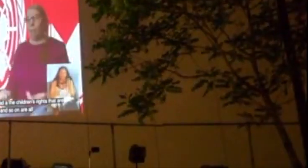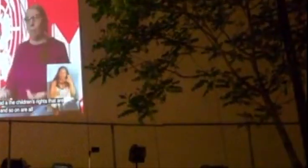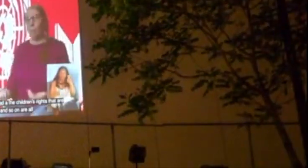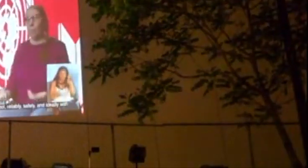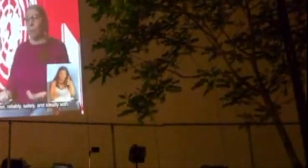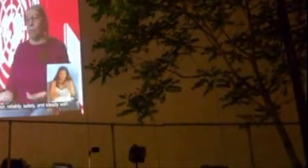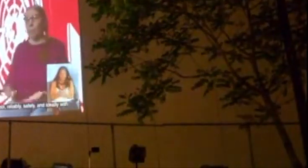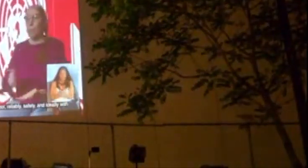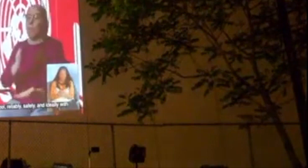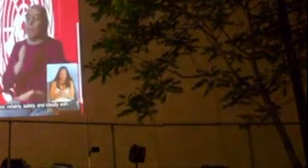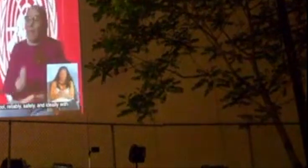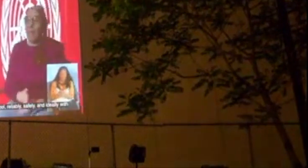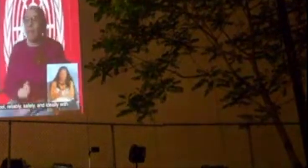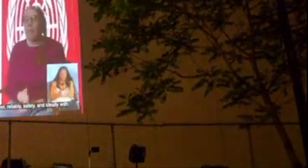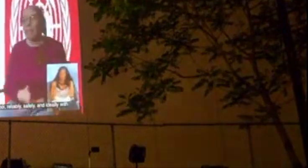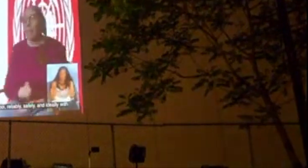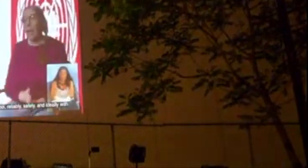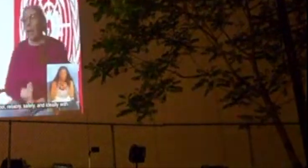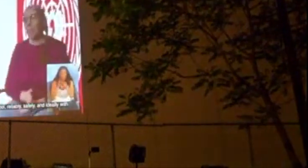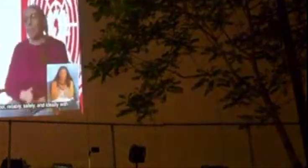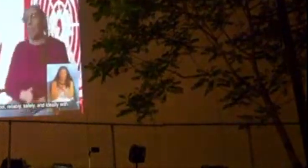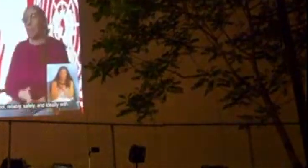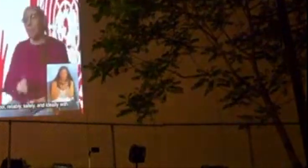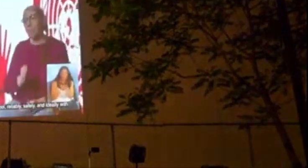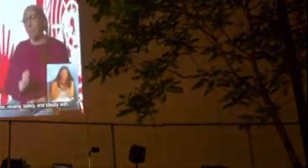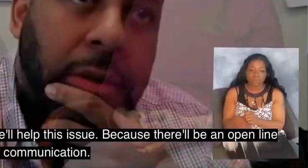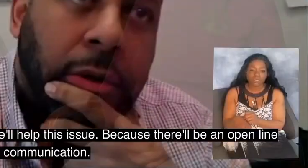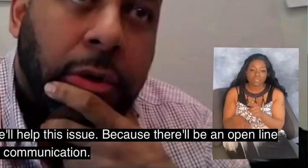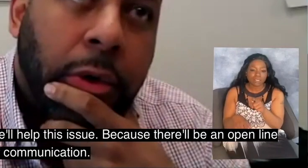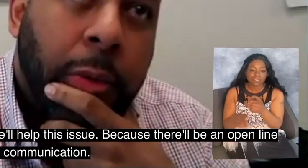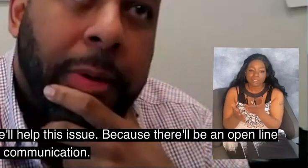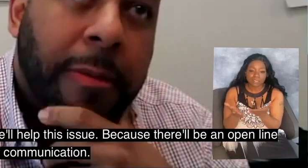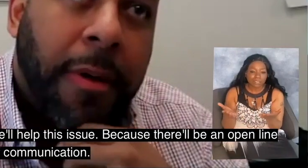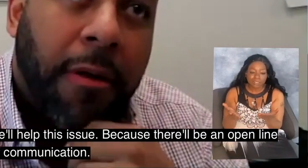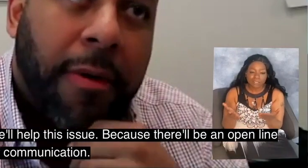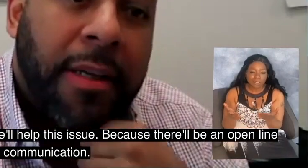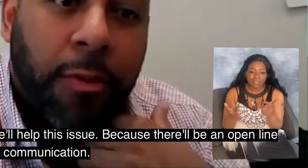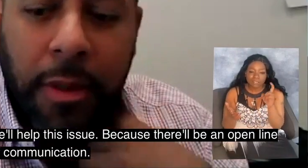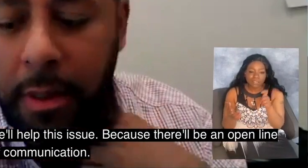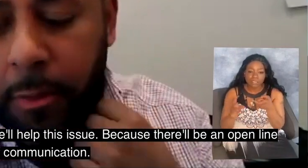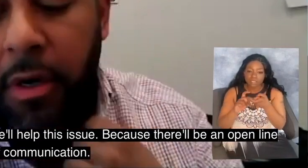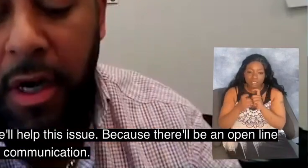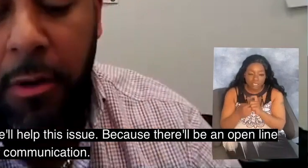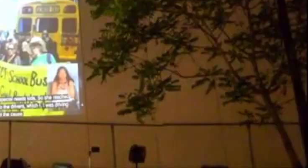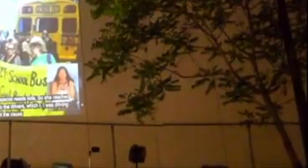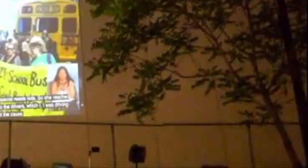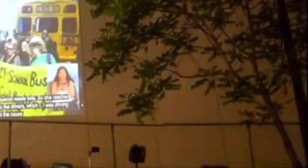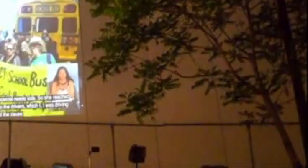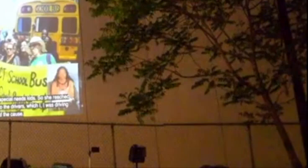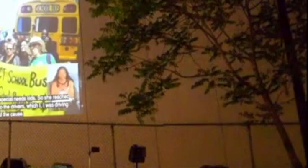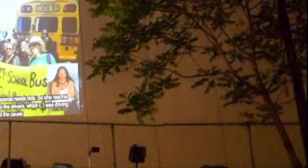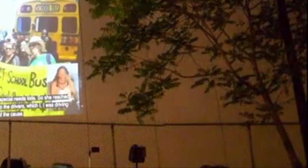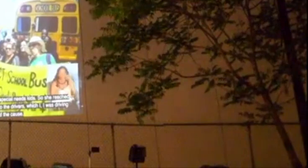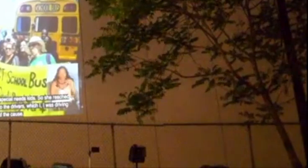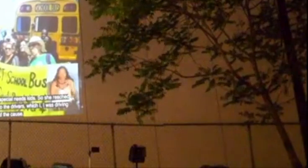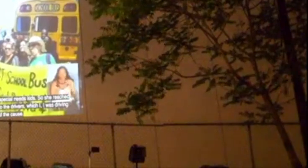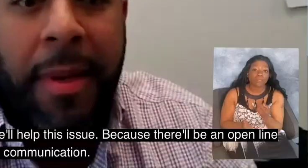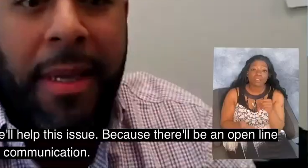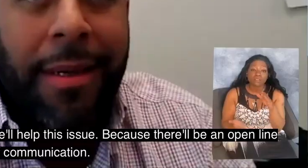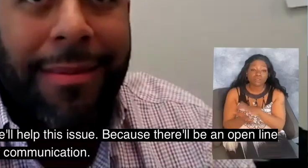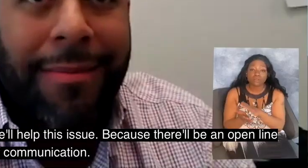and public health that are declared by the United Nations. The school bus bill of rights will help this issue